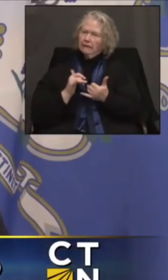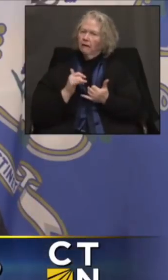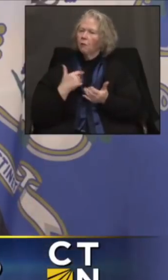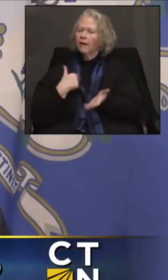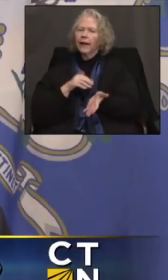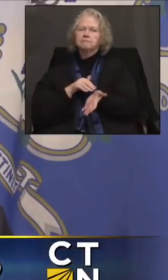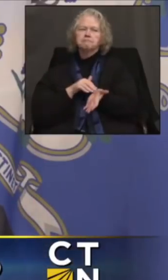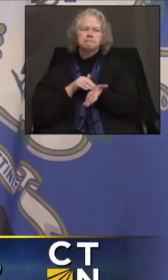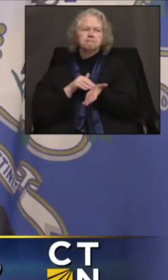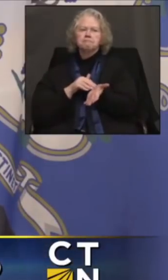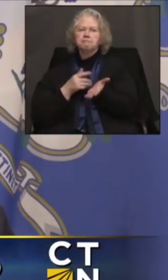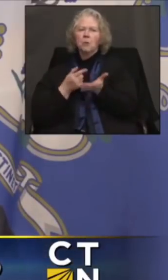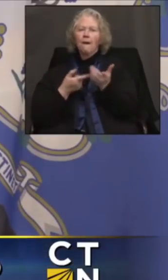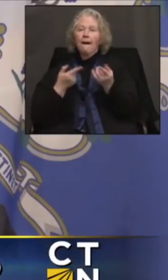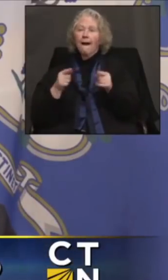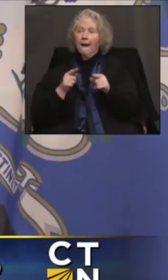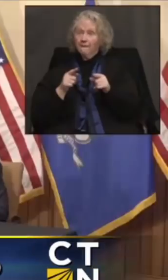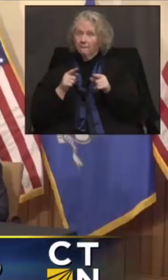in terms of community spread.